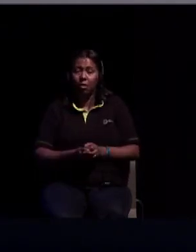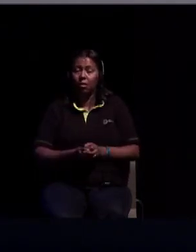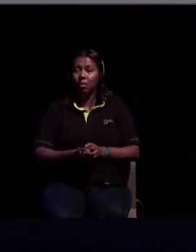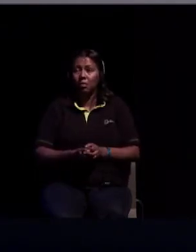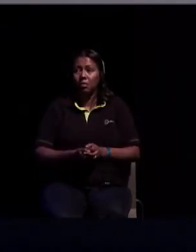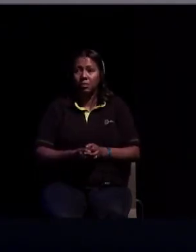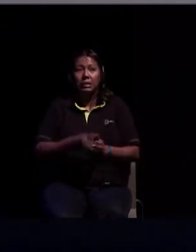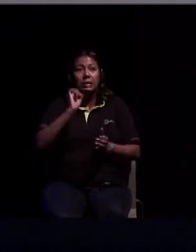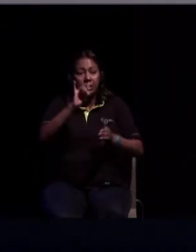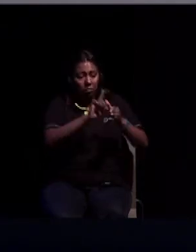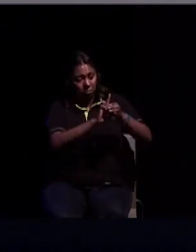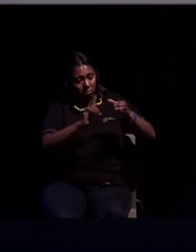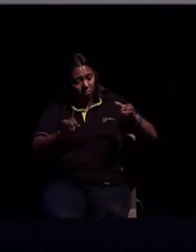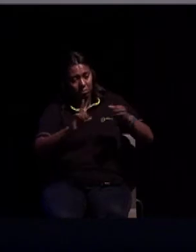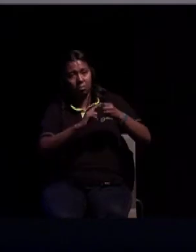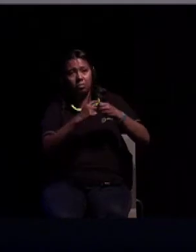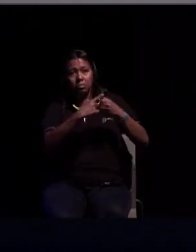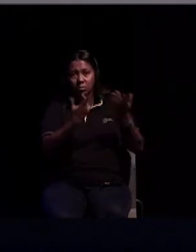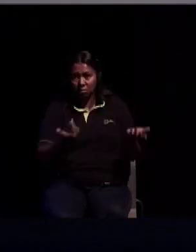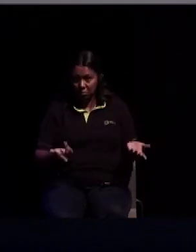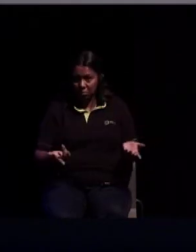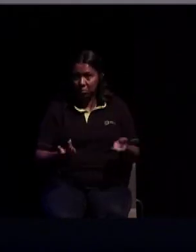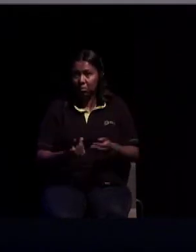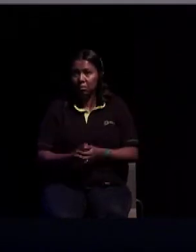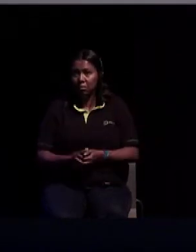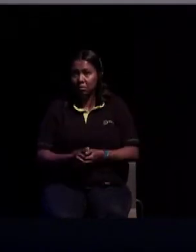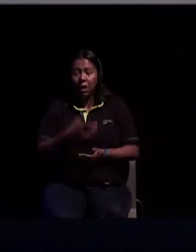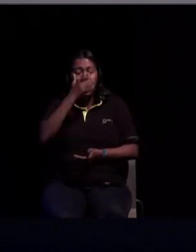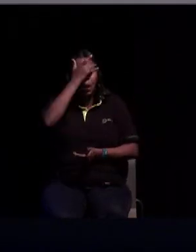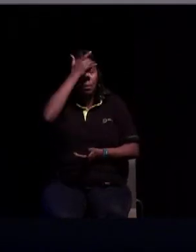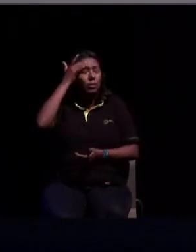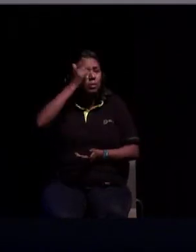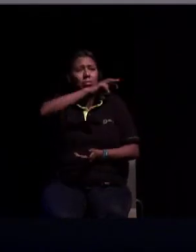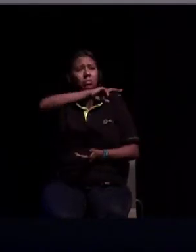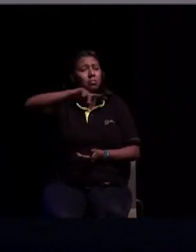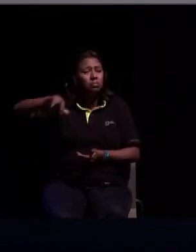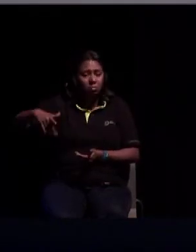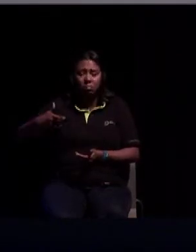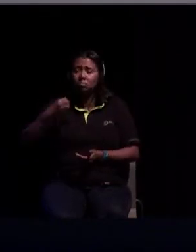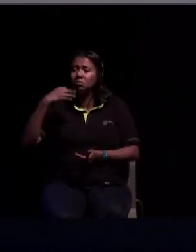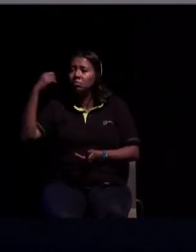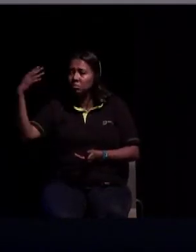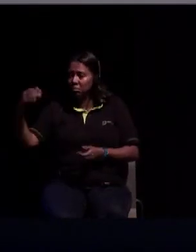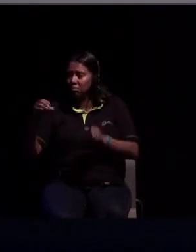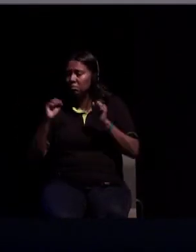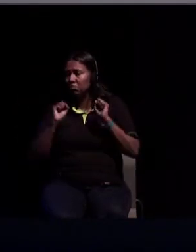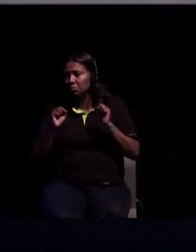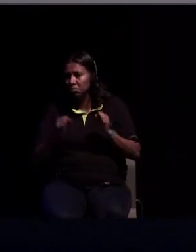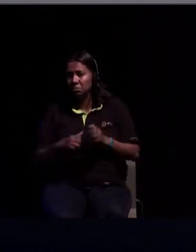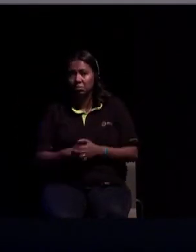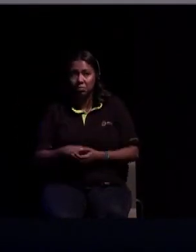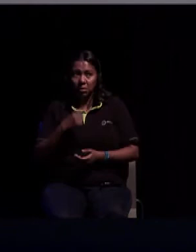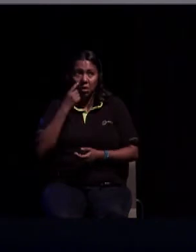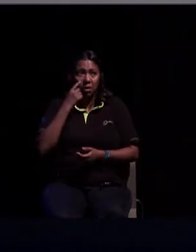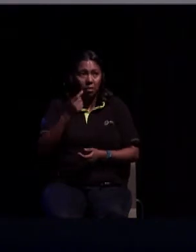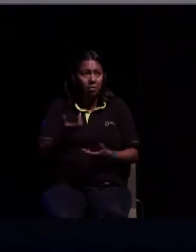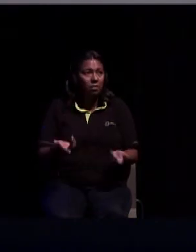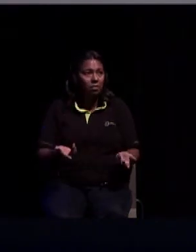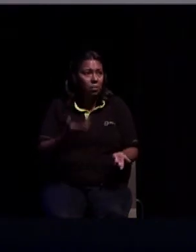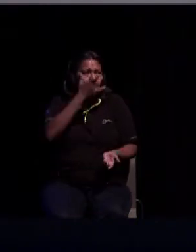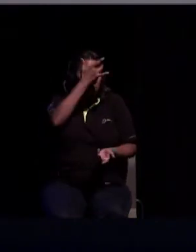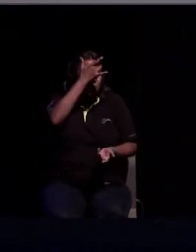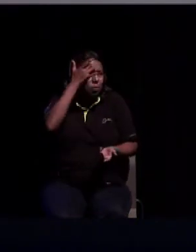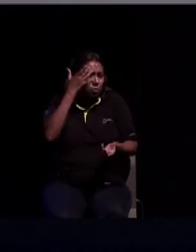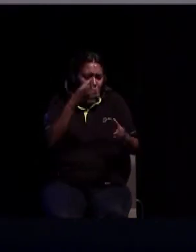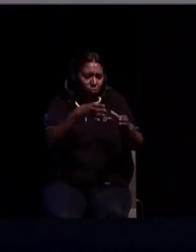of people were enabled to travel, and in particular we're going to find major movements of people for environmental reasons.